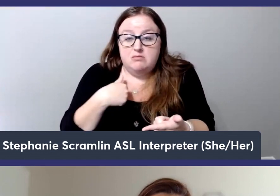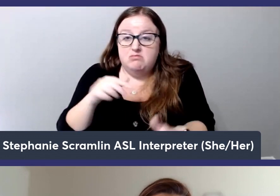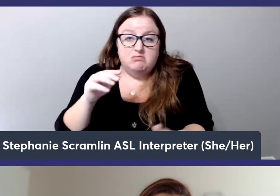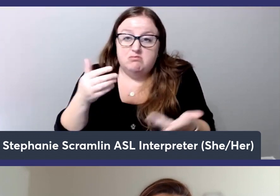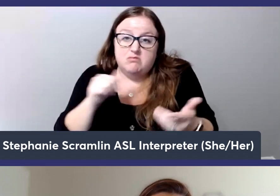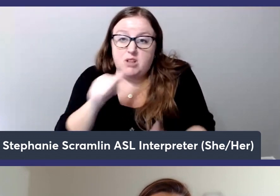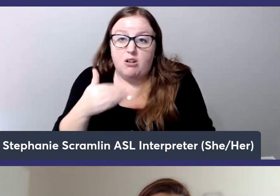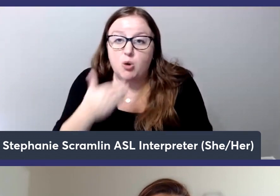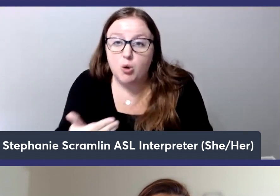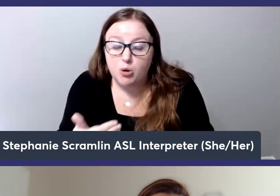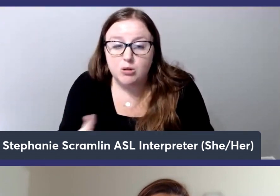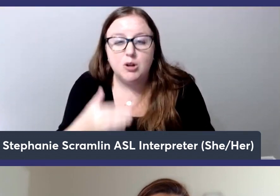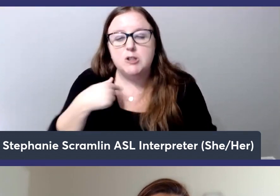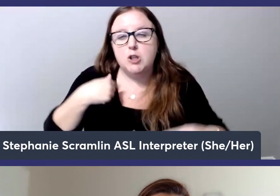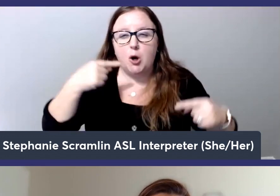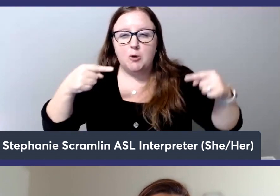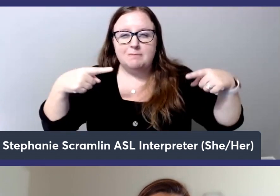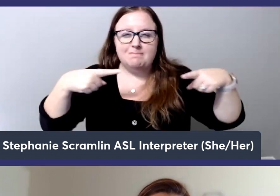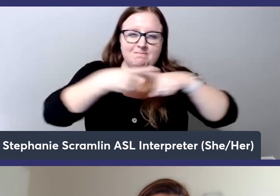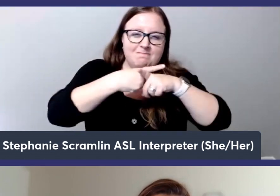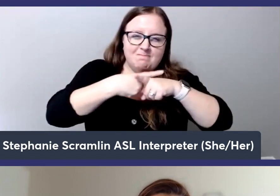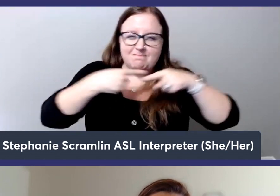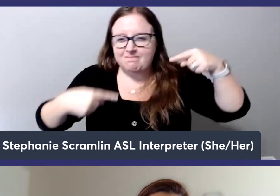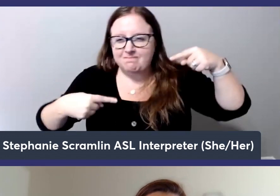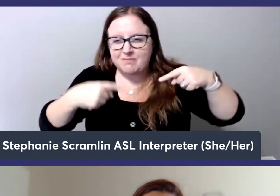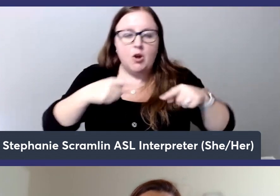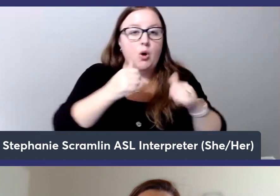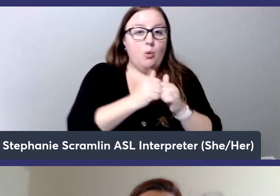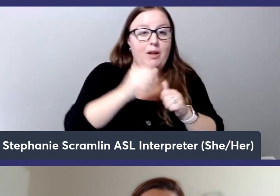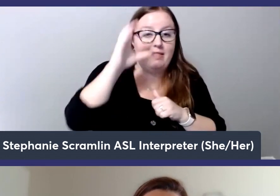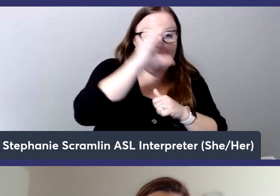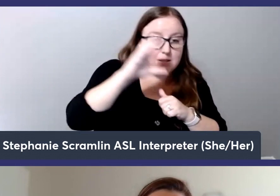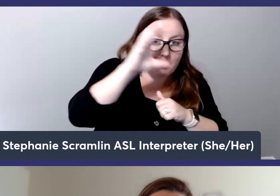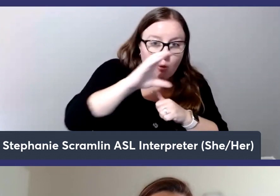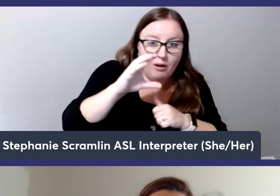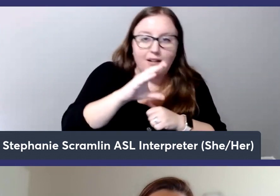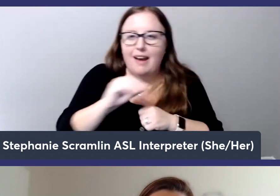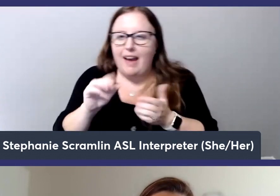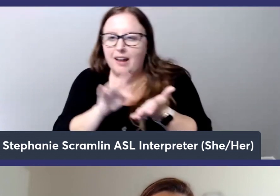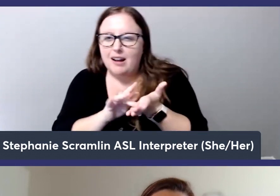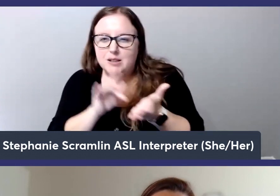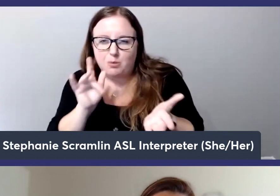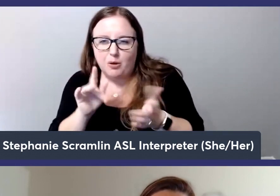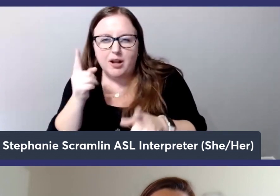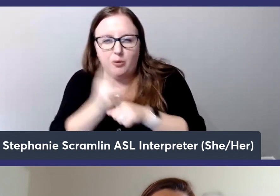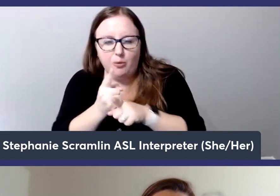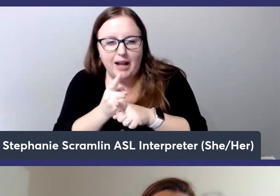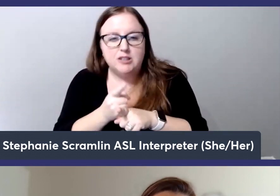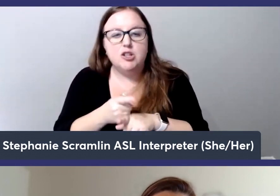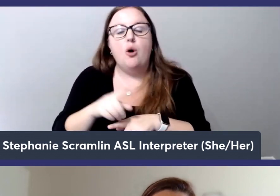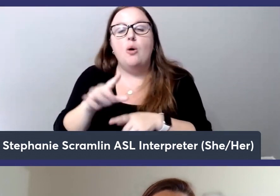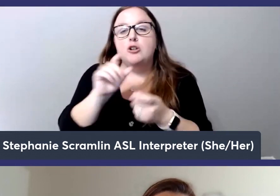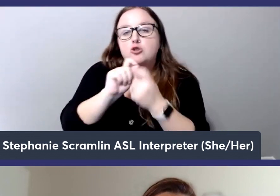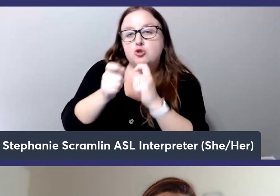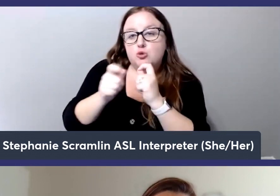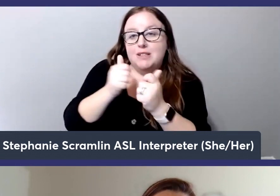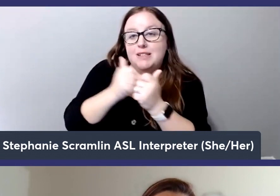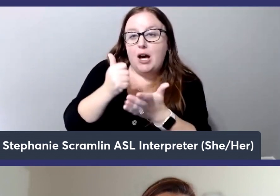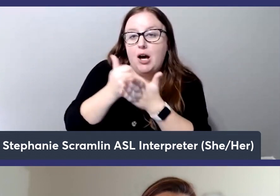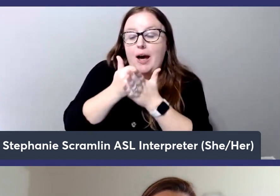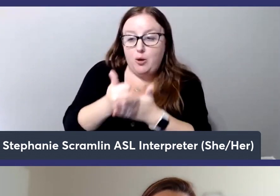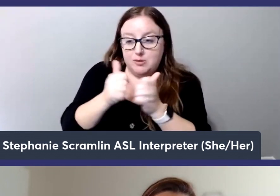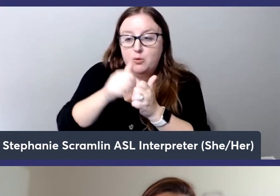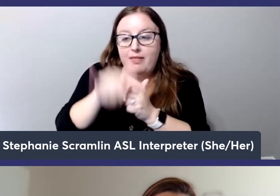right? So there is always that conflict between exploration and exploitation. So tuning also deals with that. So there's a lot of